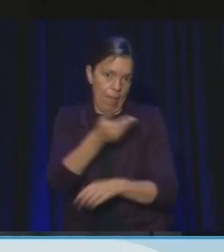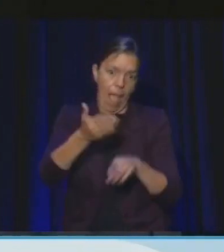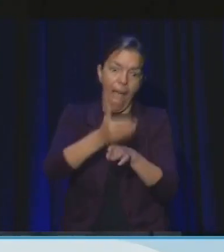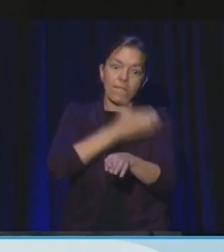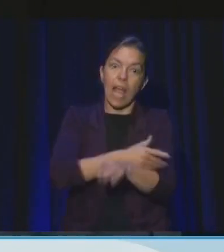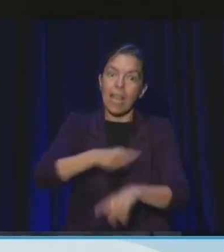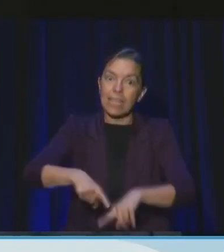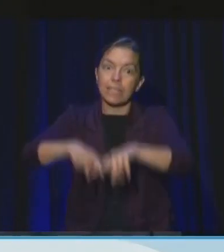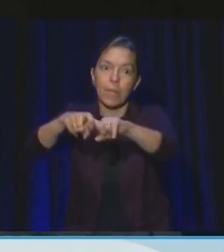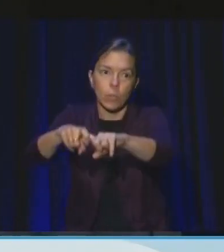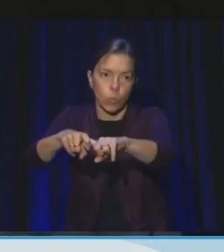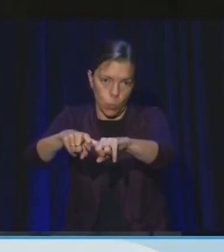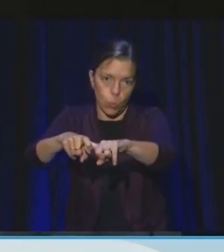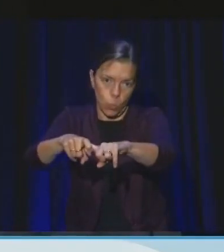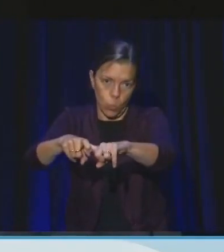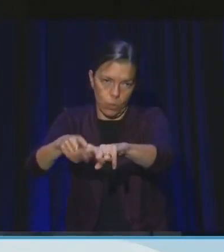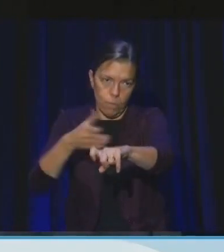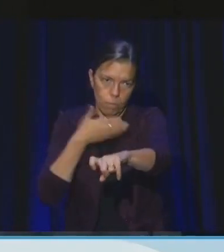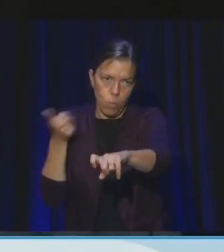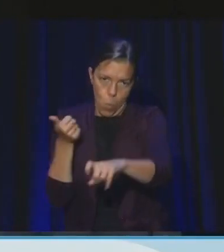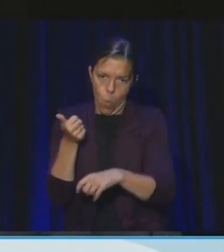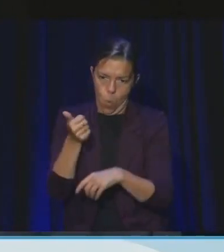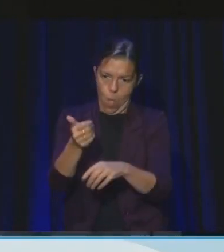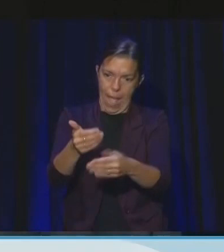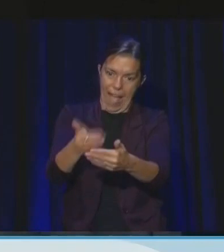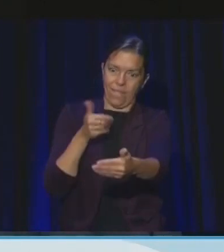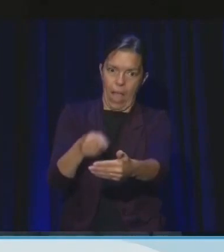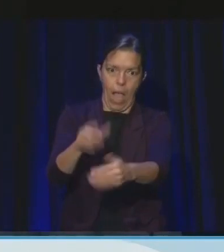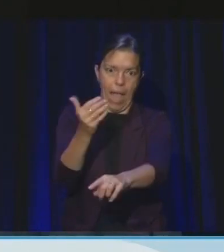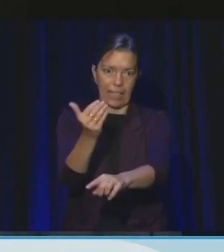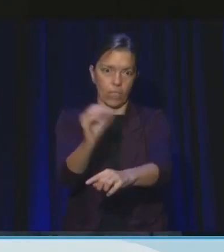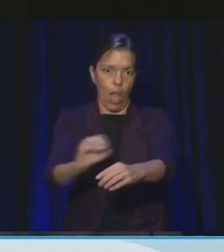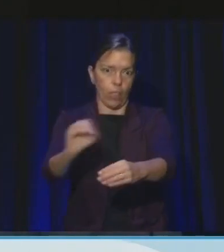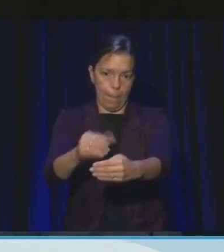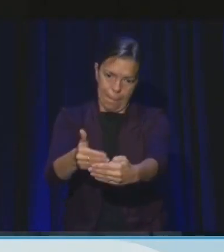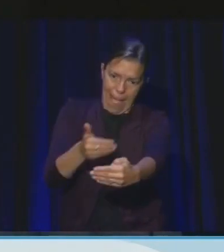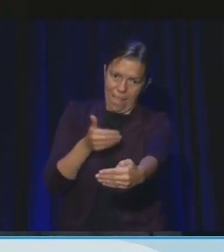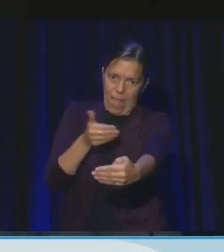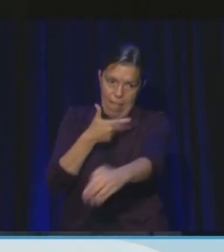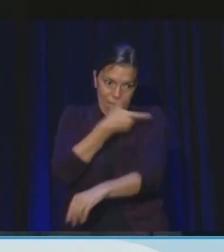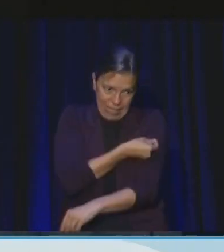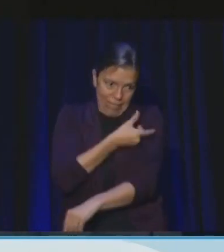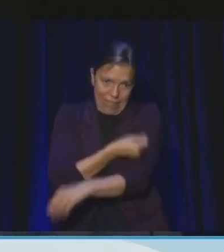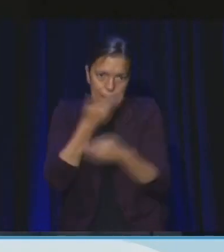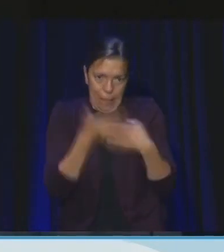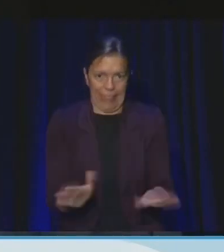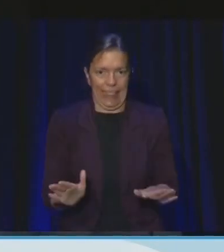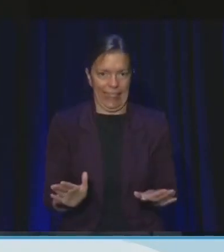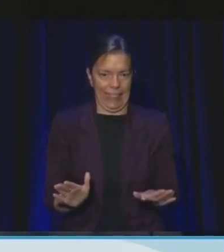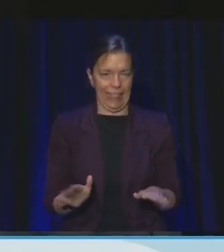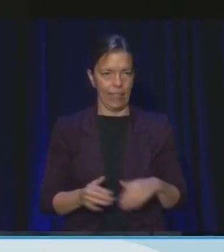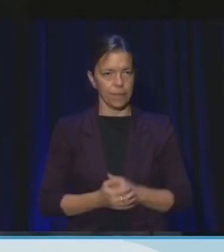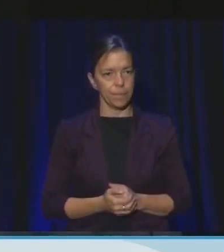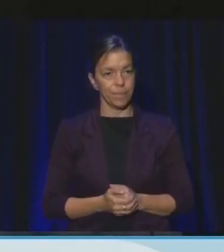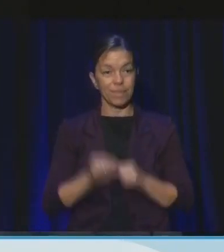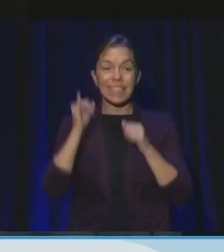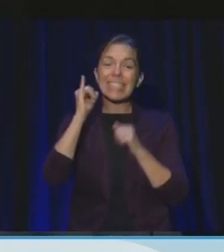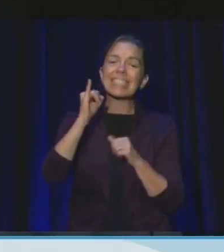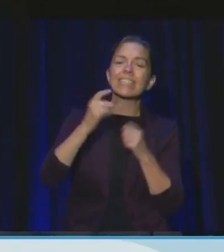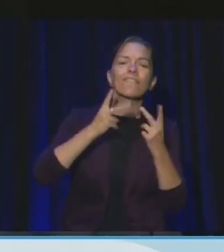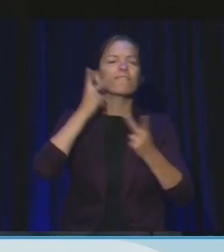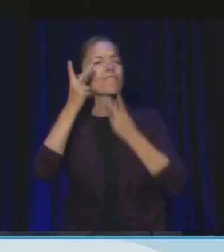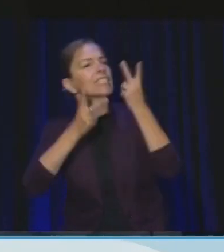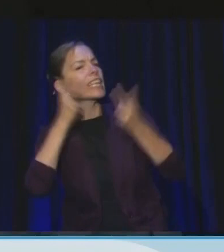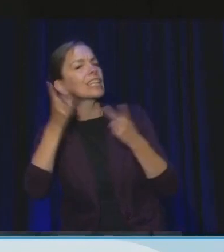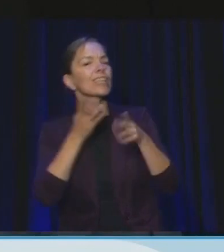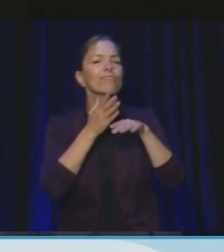the 15 October. Of course, the people who visit the hospital, the people